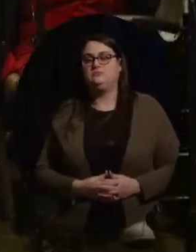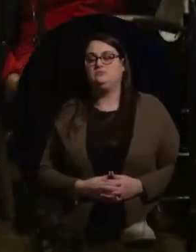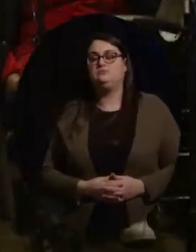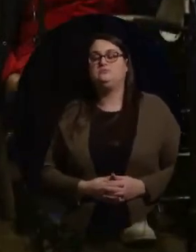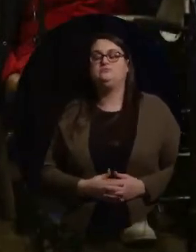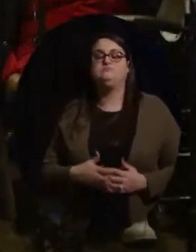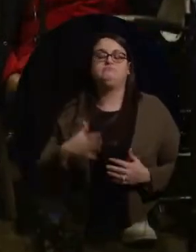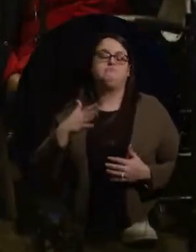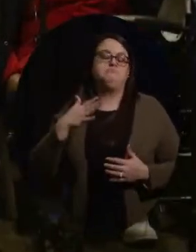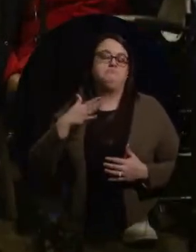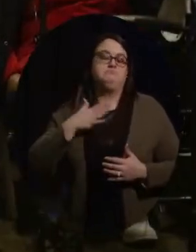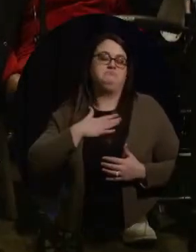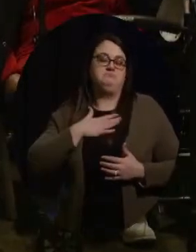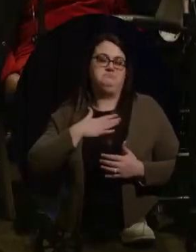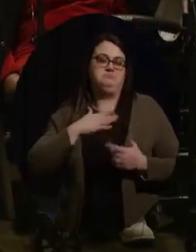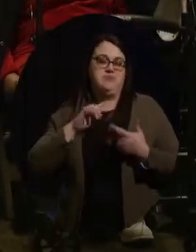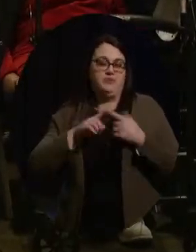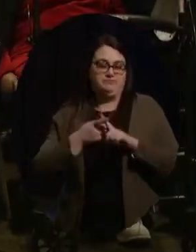My fellow Richmonders,